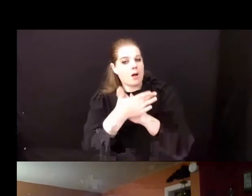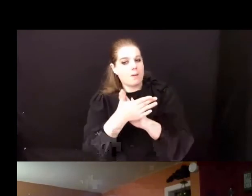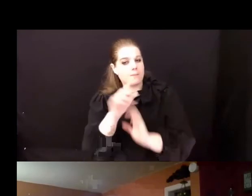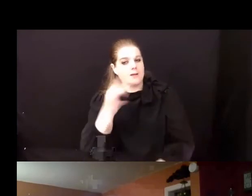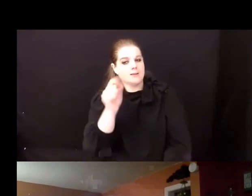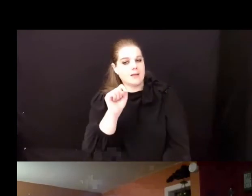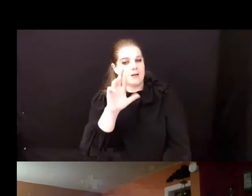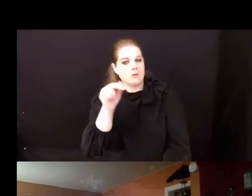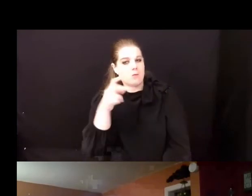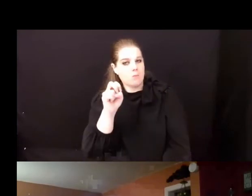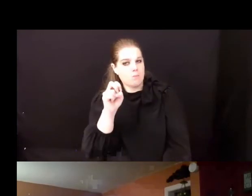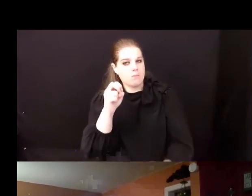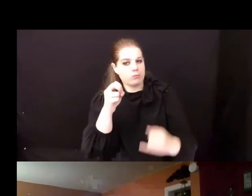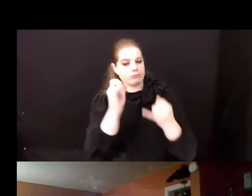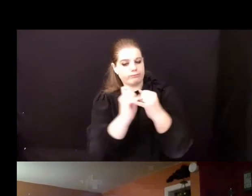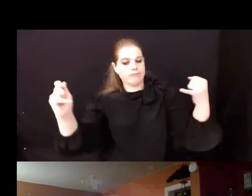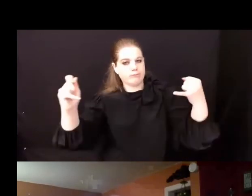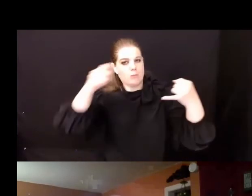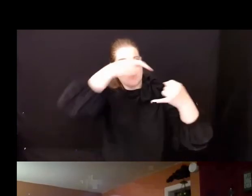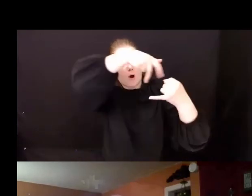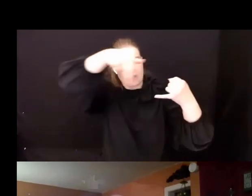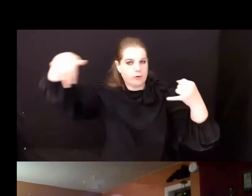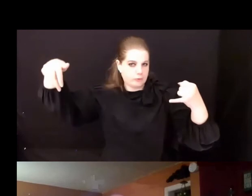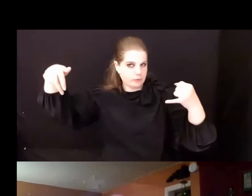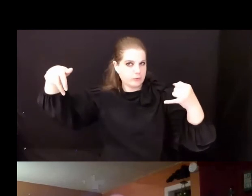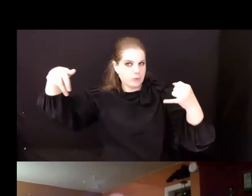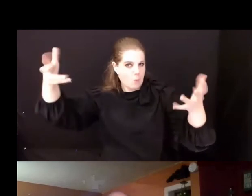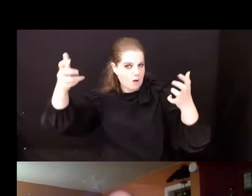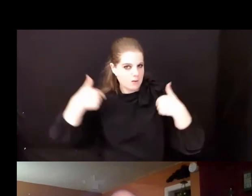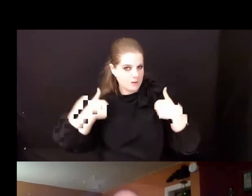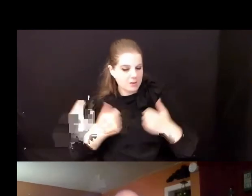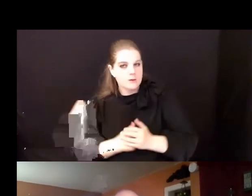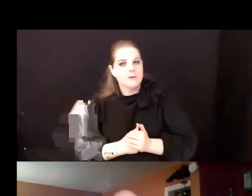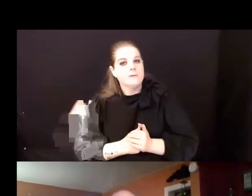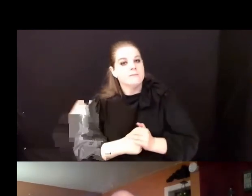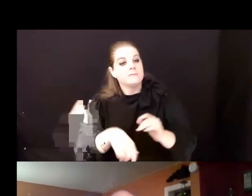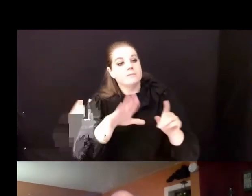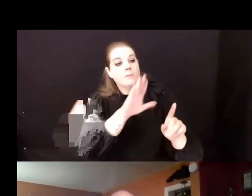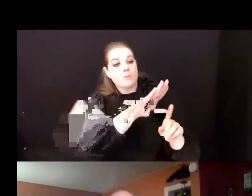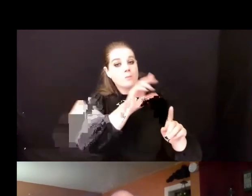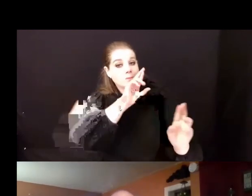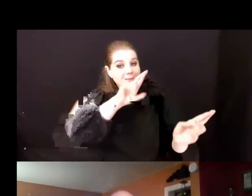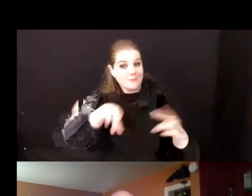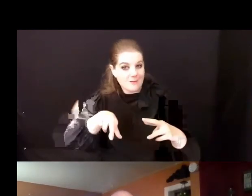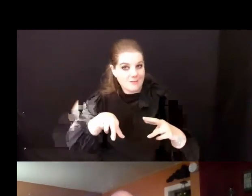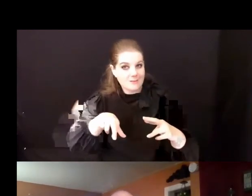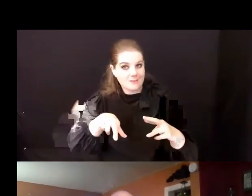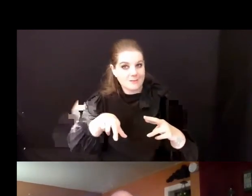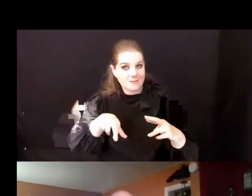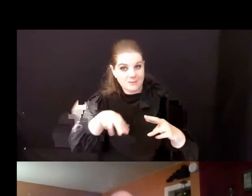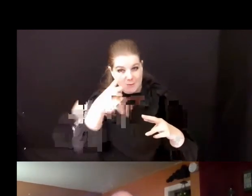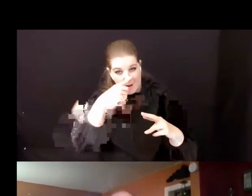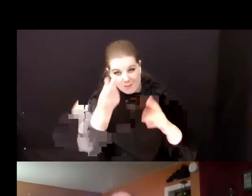tightrope walker, way up in the sky, tightrope walker. And what would Amy respond to that? Steve, can you share